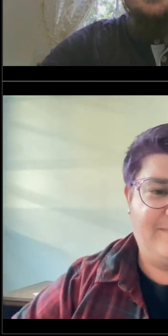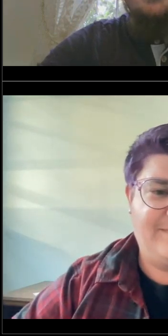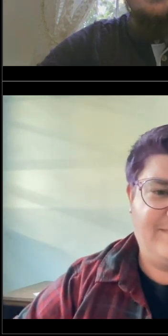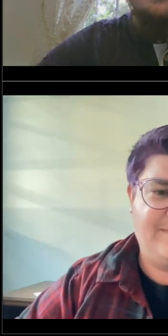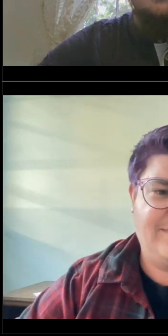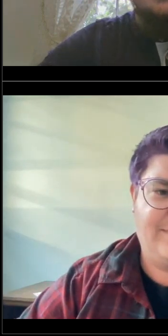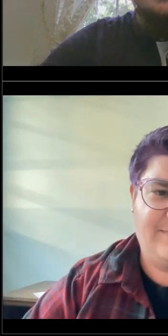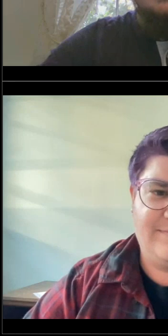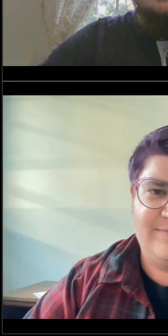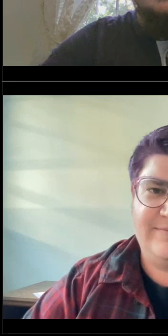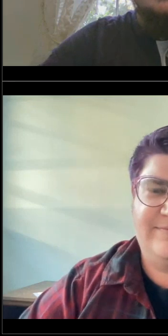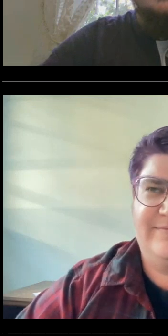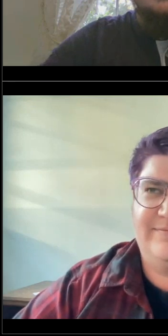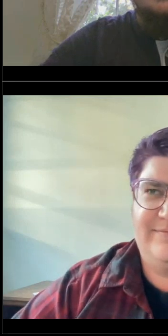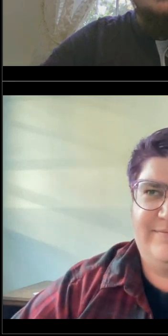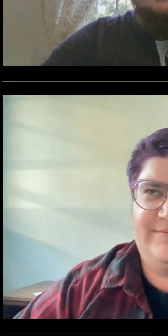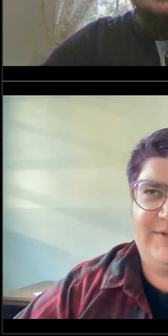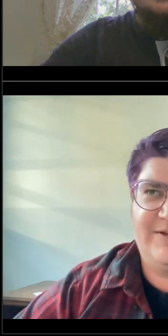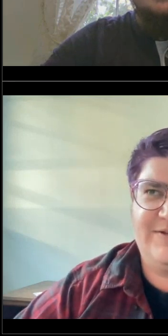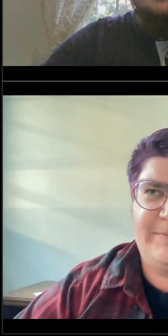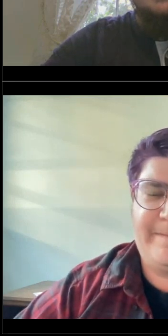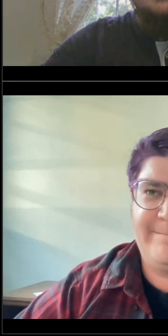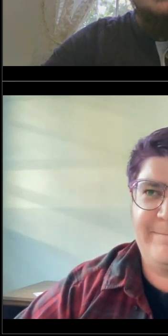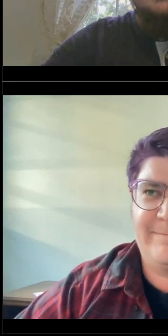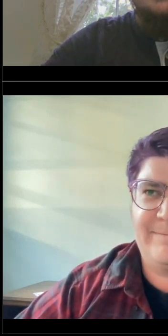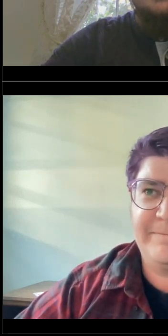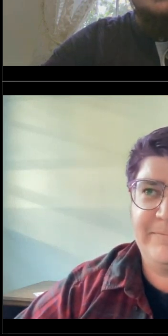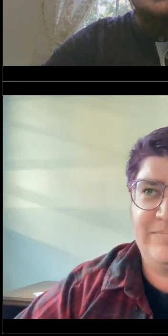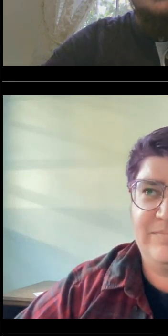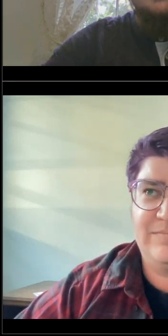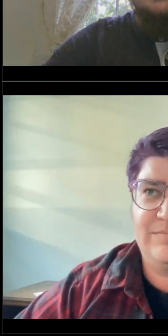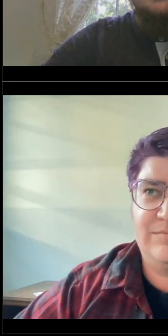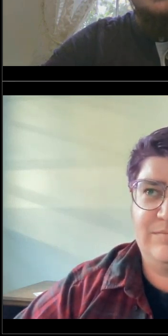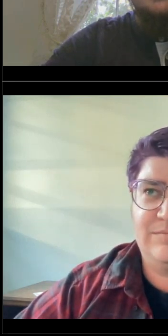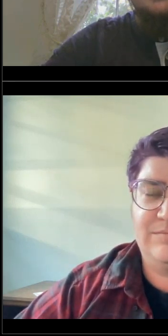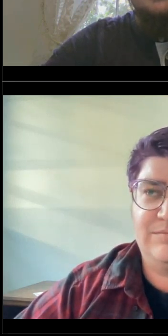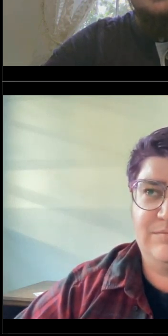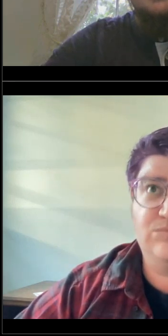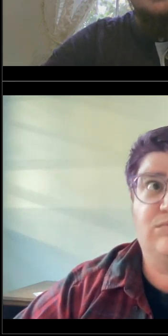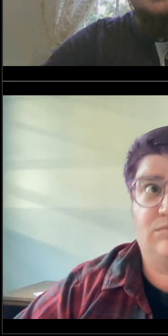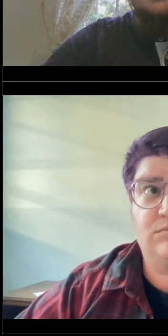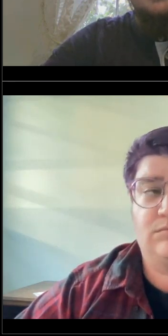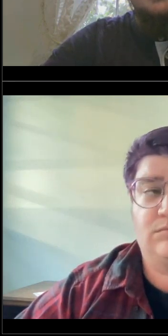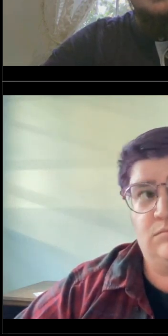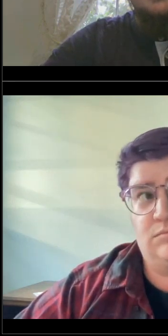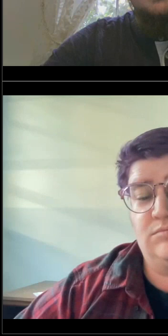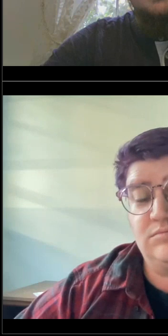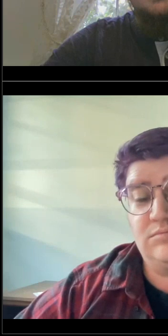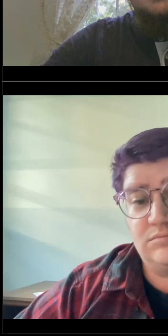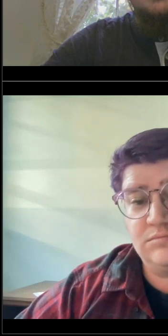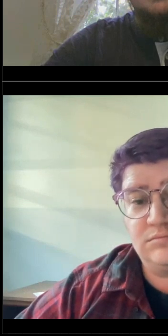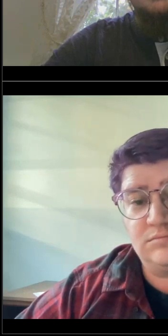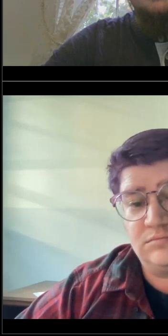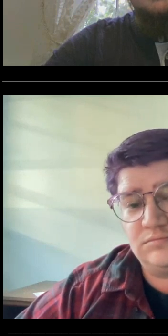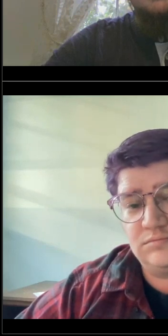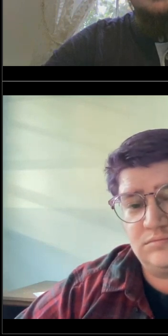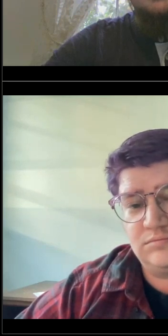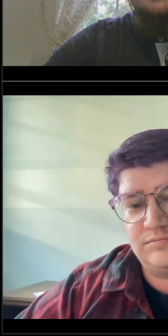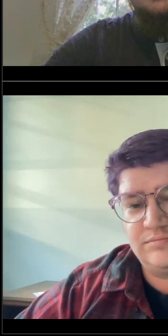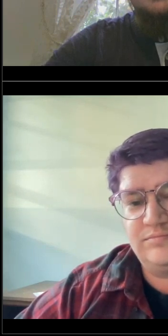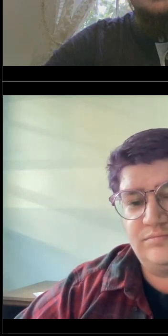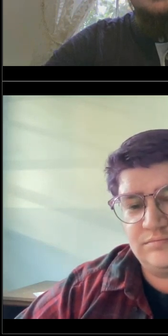total. Yeah. Well, I think there's been a change among trans people. I feel like trans people used to use all 3, and that it got shortened